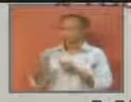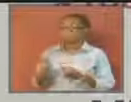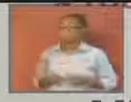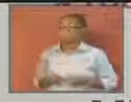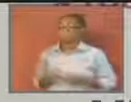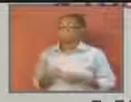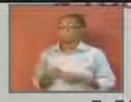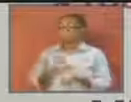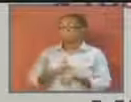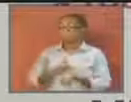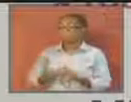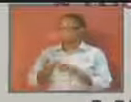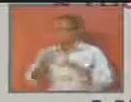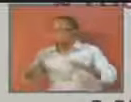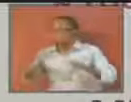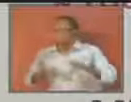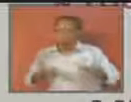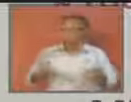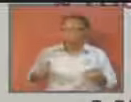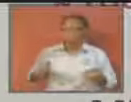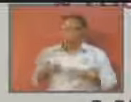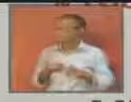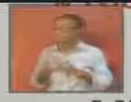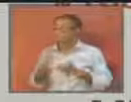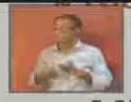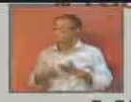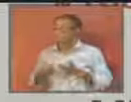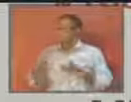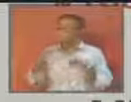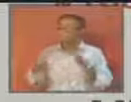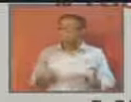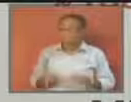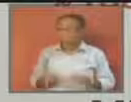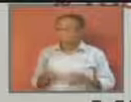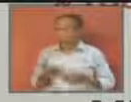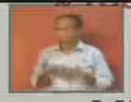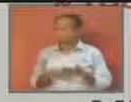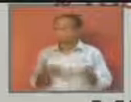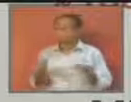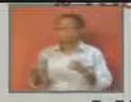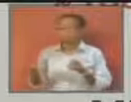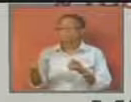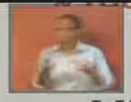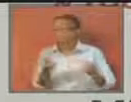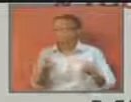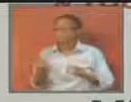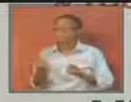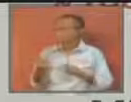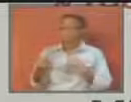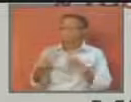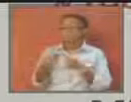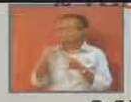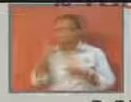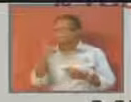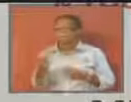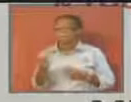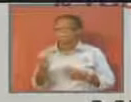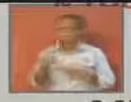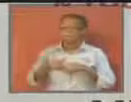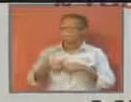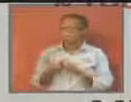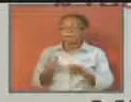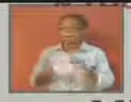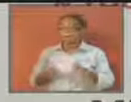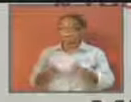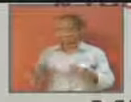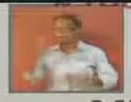of the last question that you had, with the epidemiology of that, what was happening, I think Dr. Hines spent quite a long time